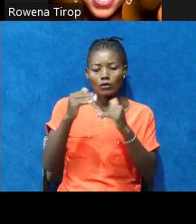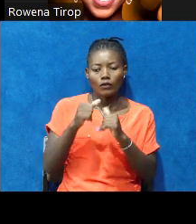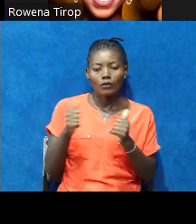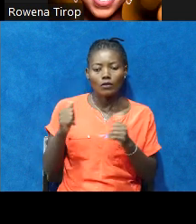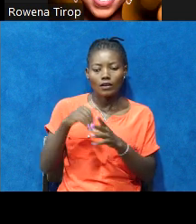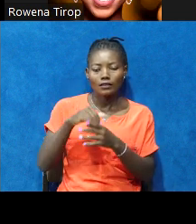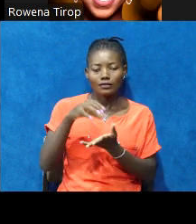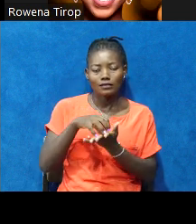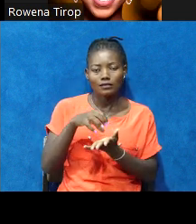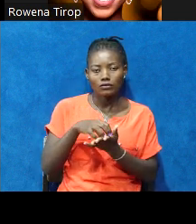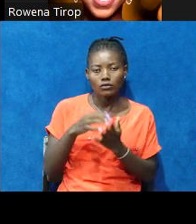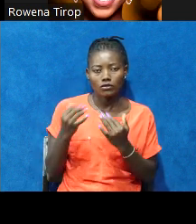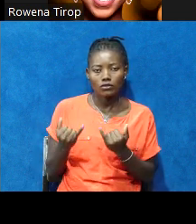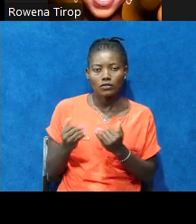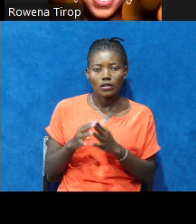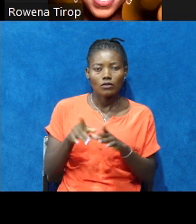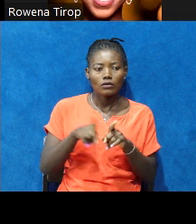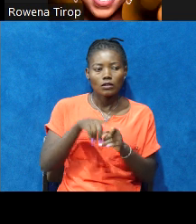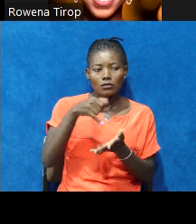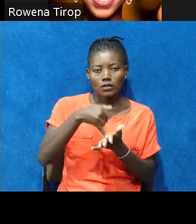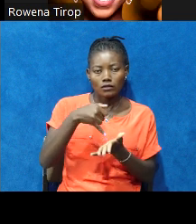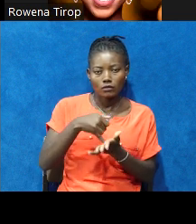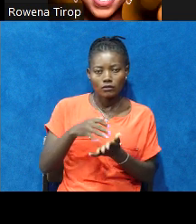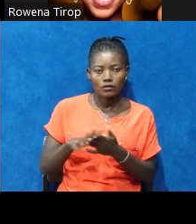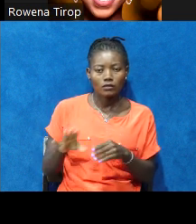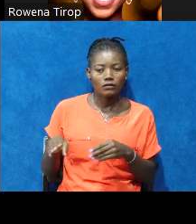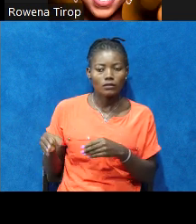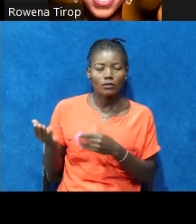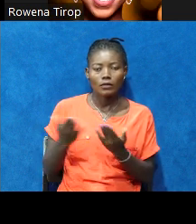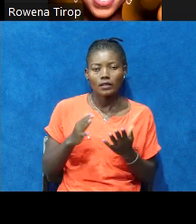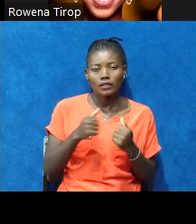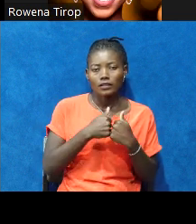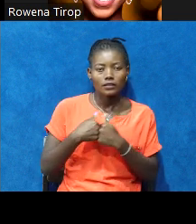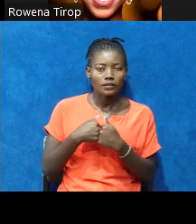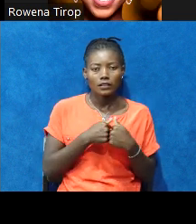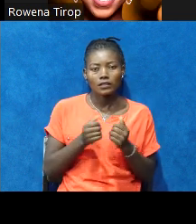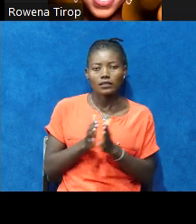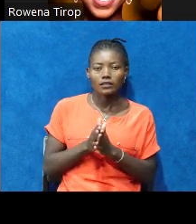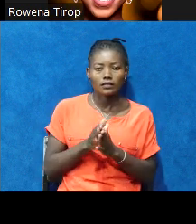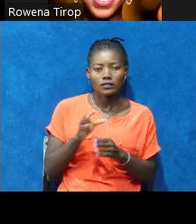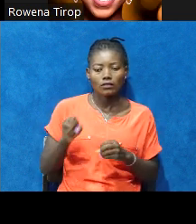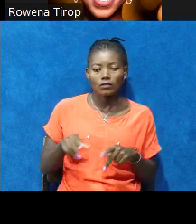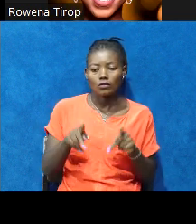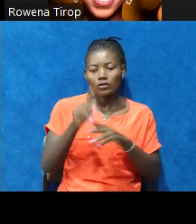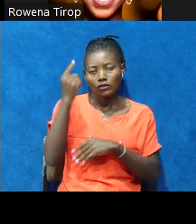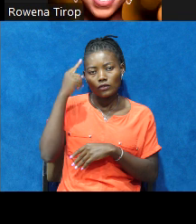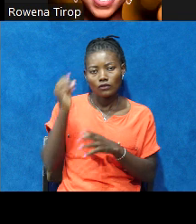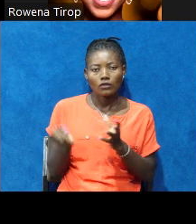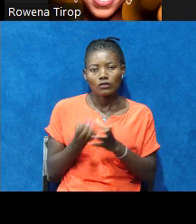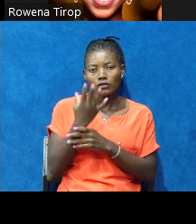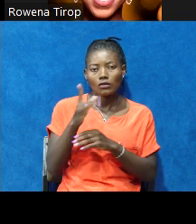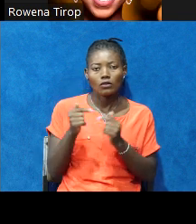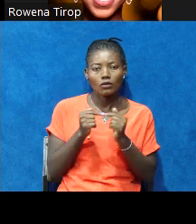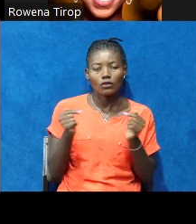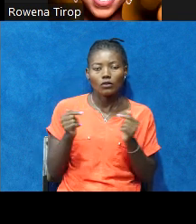a situation. So, and it includes embracing challenges and opportunities as opportunities for growth, as